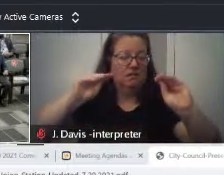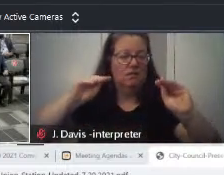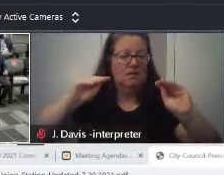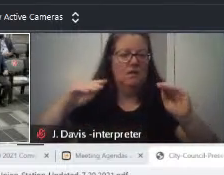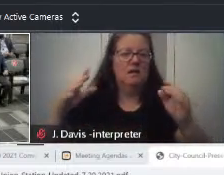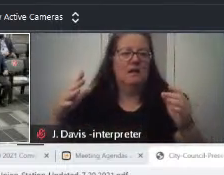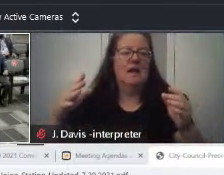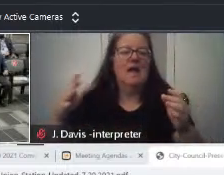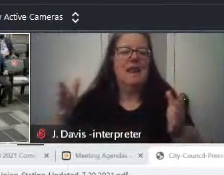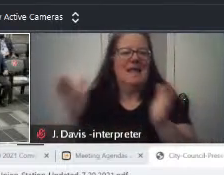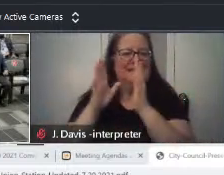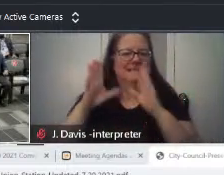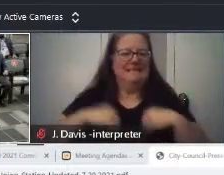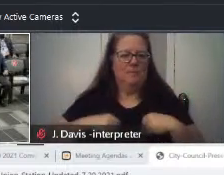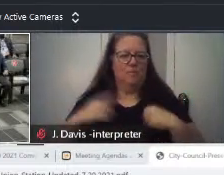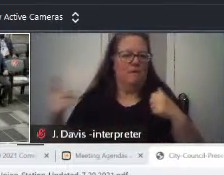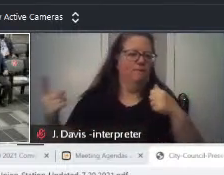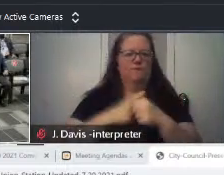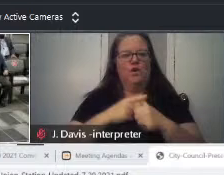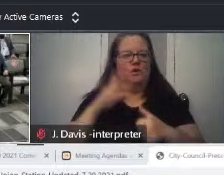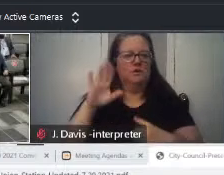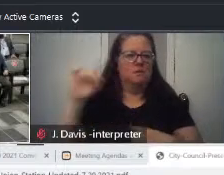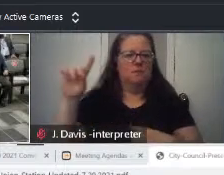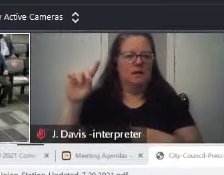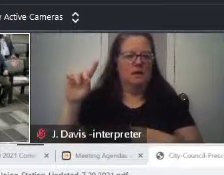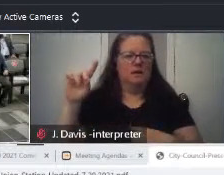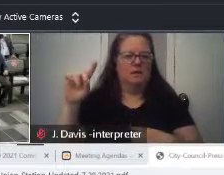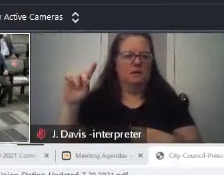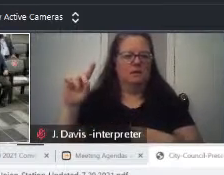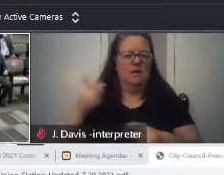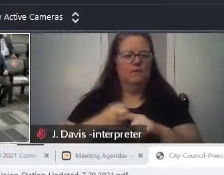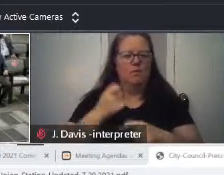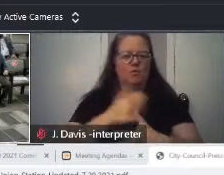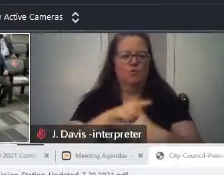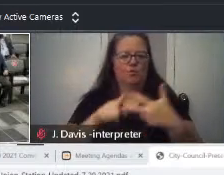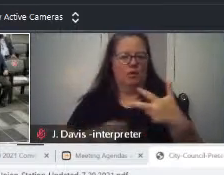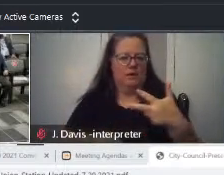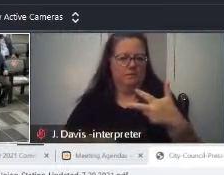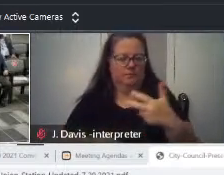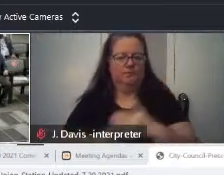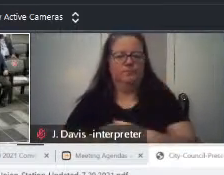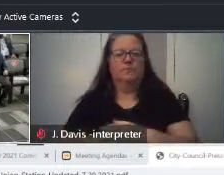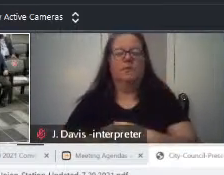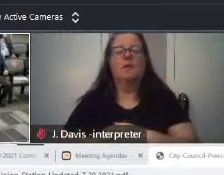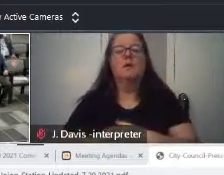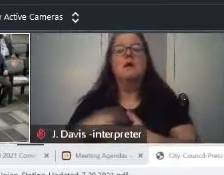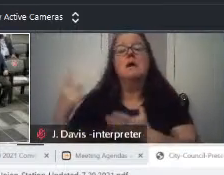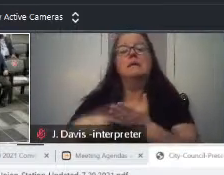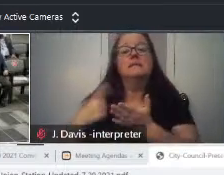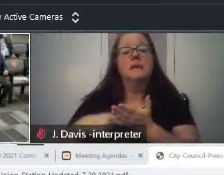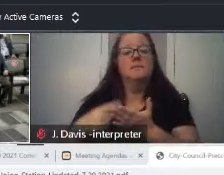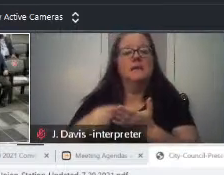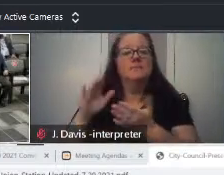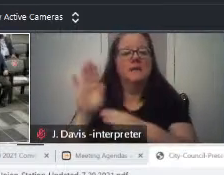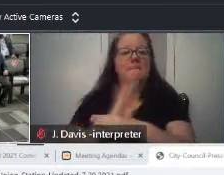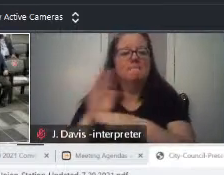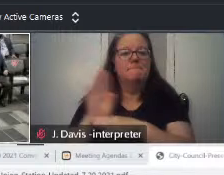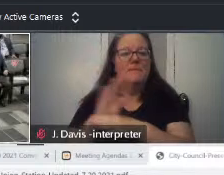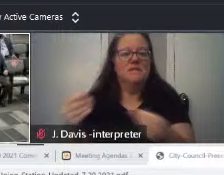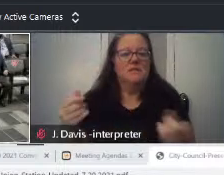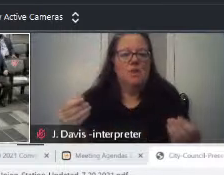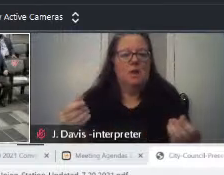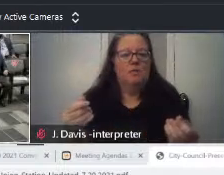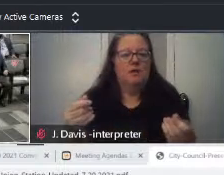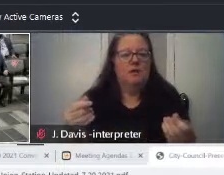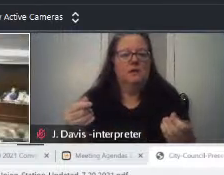available bidder, even if it's the best bidder out of 3. It's my understanding that sometimes commercial property remains on the market for 2 or 3